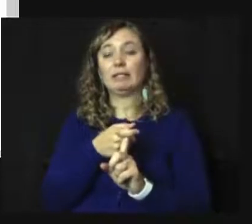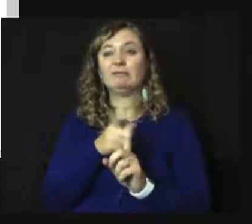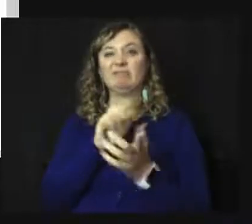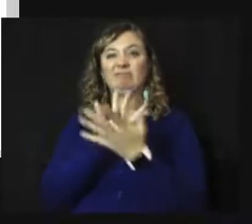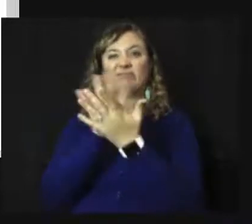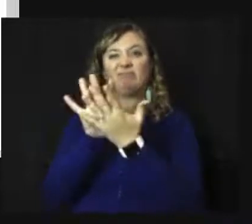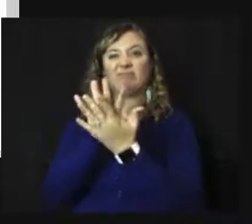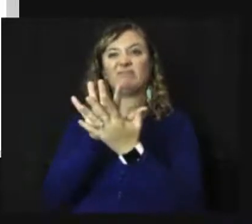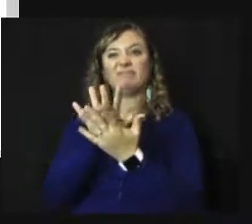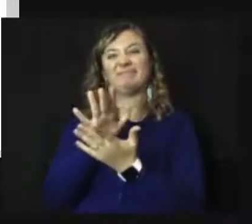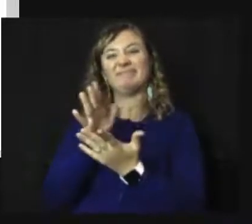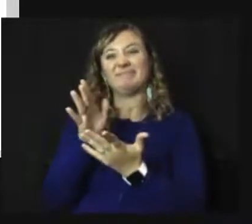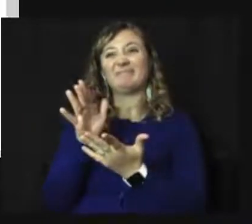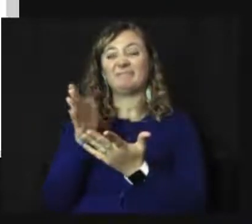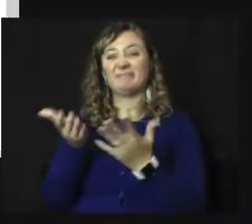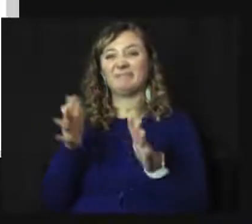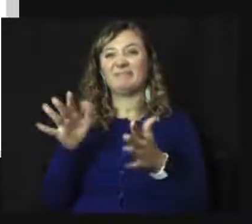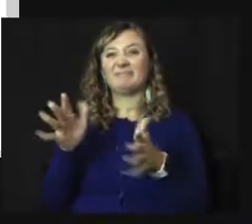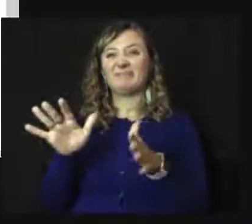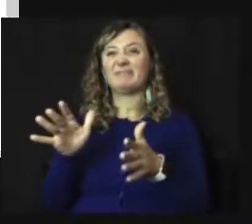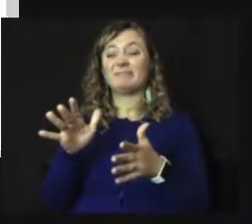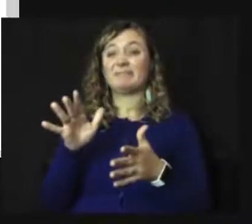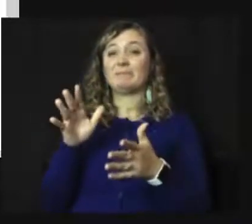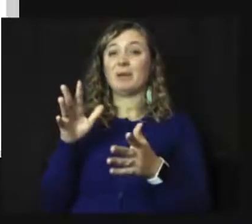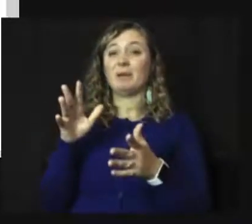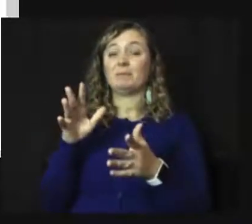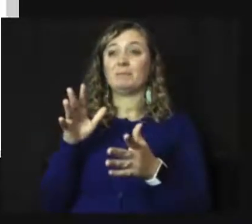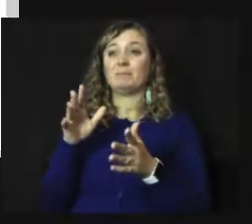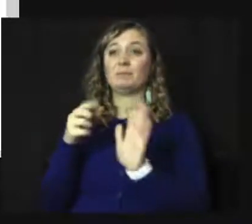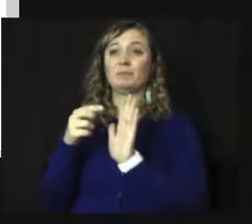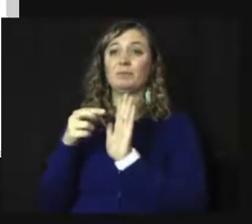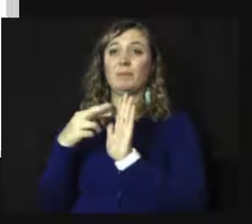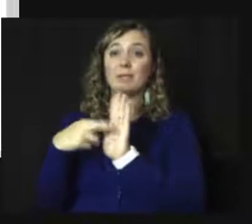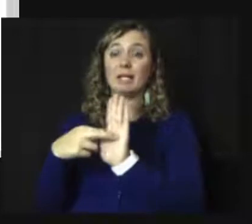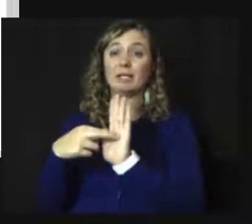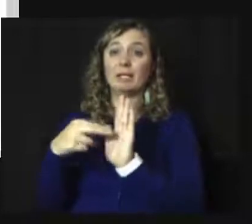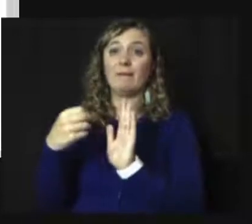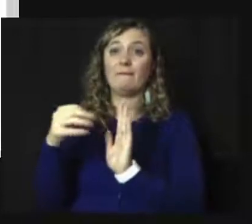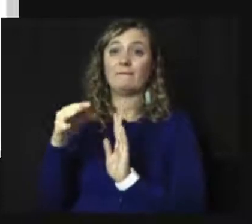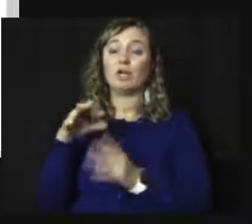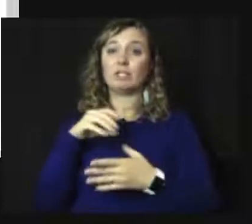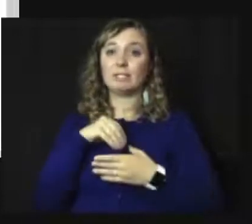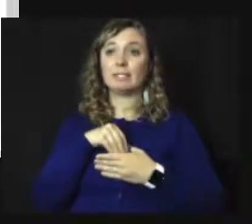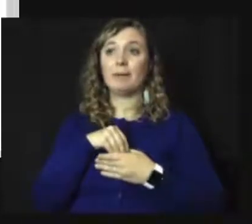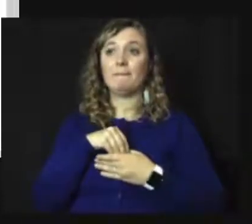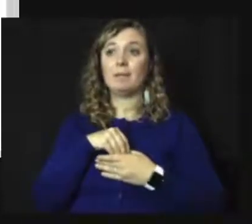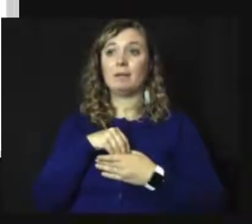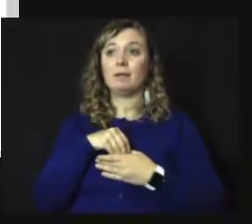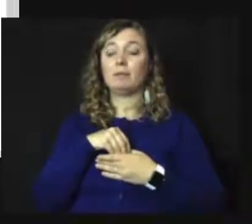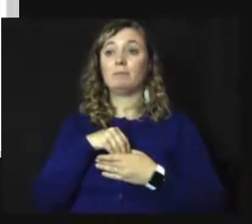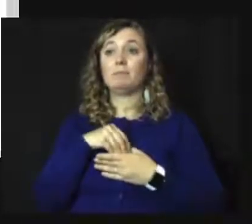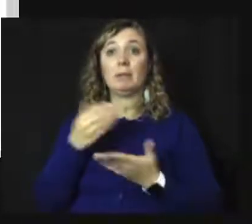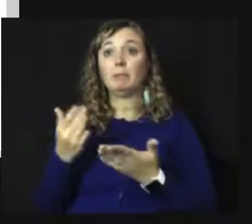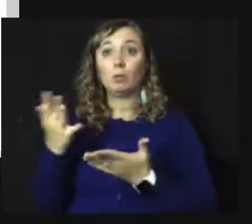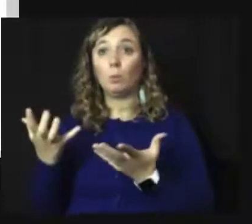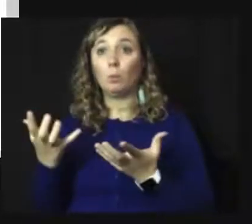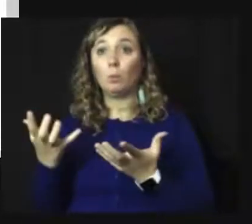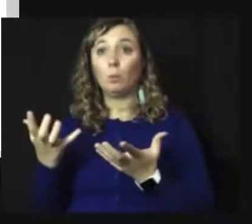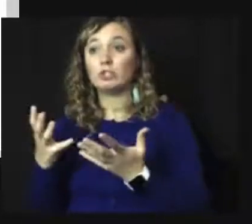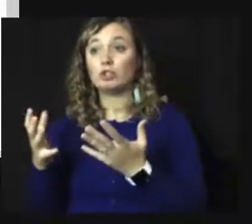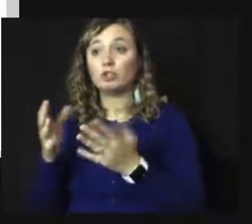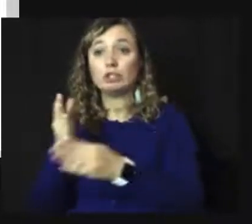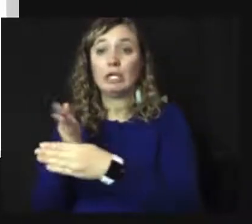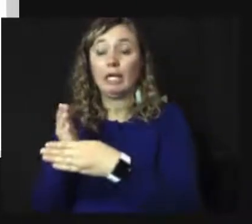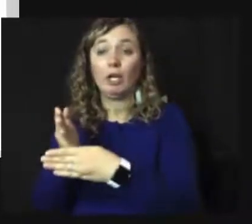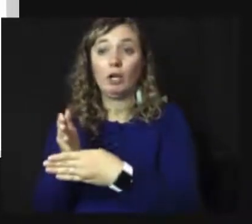you say? What would you do? And if anyone has like an example of this, maybe that they want to mention or share in the chat or something,